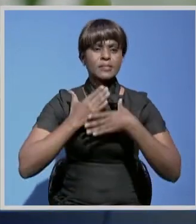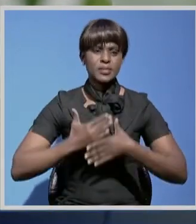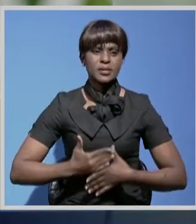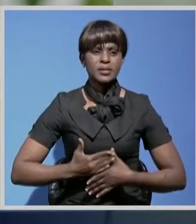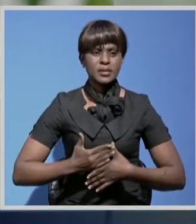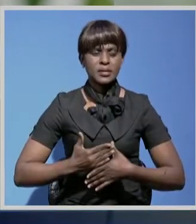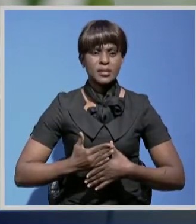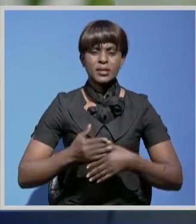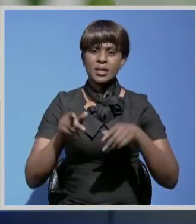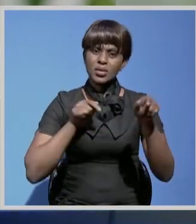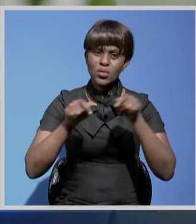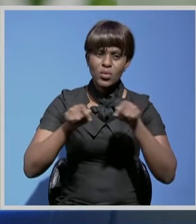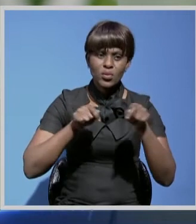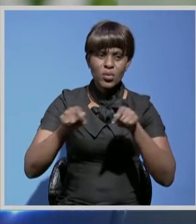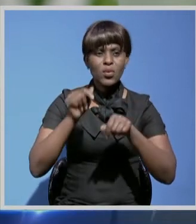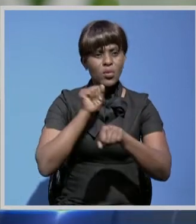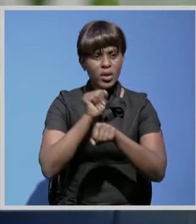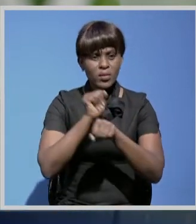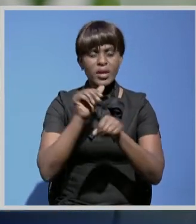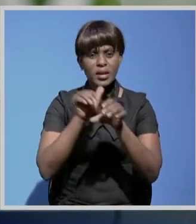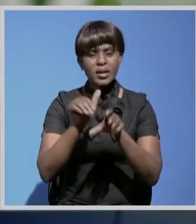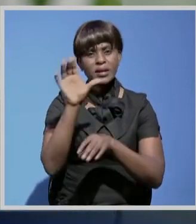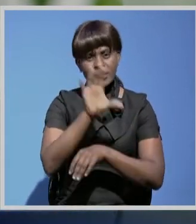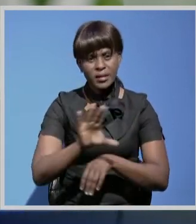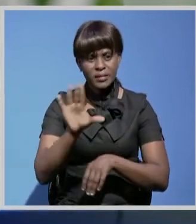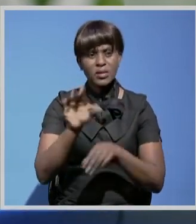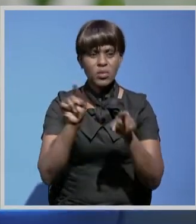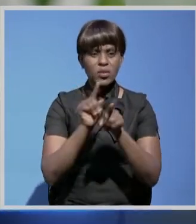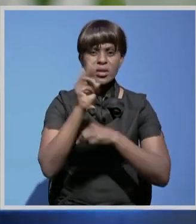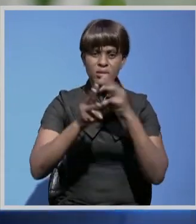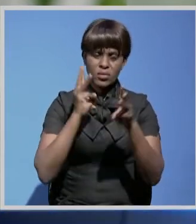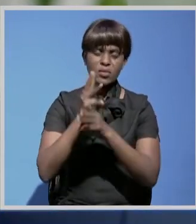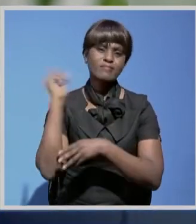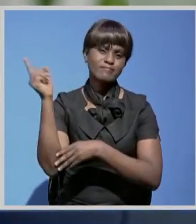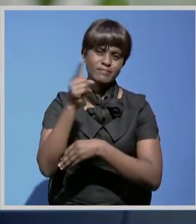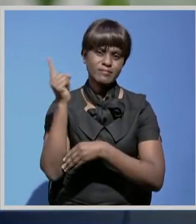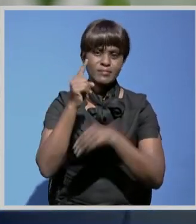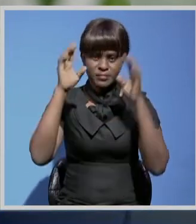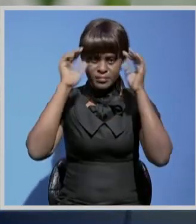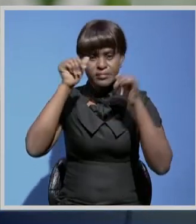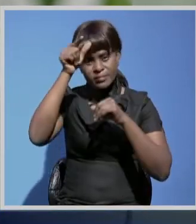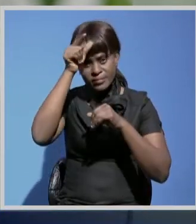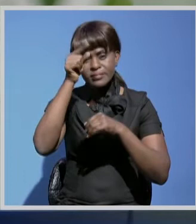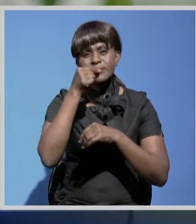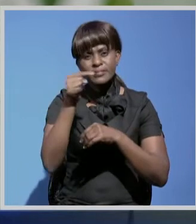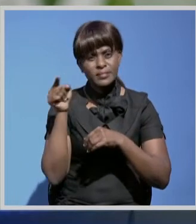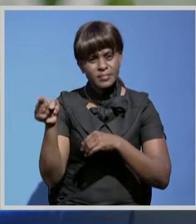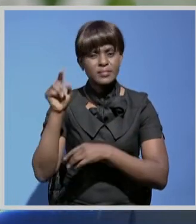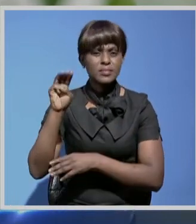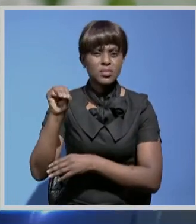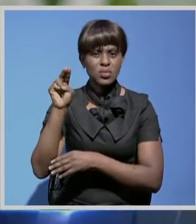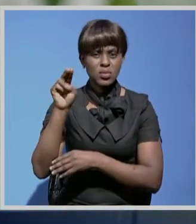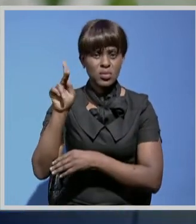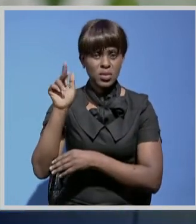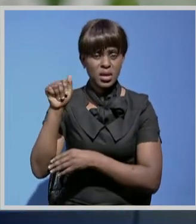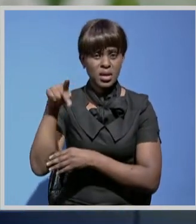peace mediation efforts in the region and the world at large. President Lungu said in particular Mr. Mkapa will be remembered